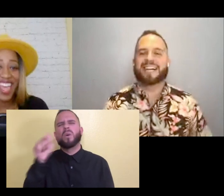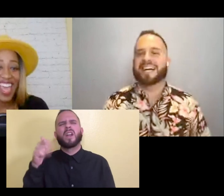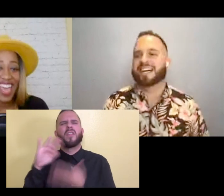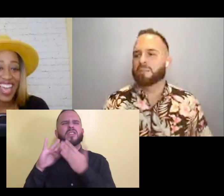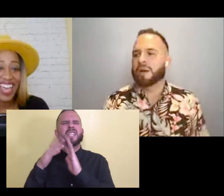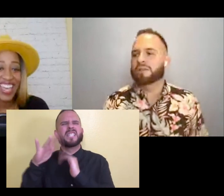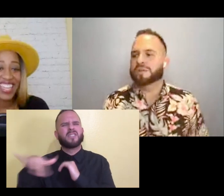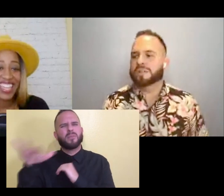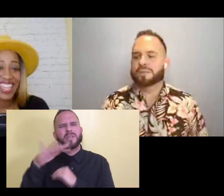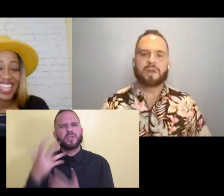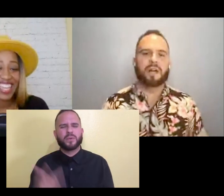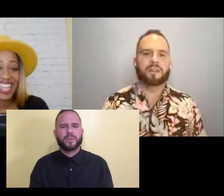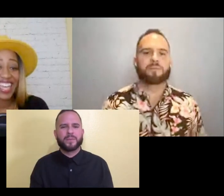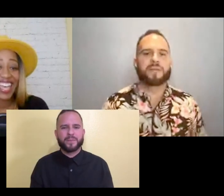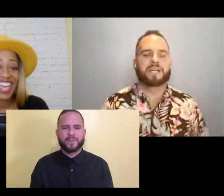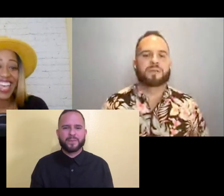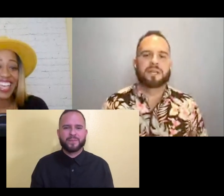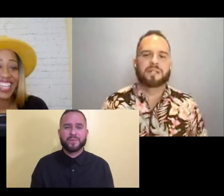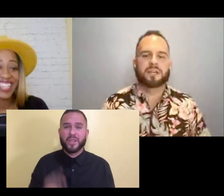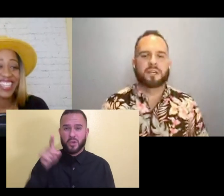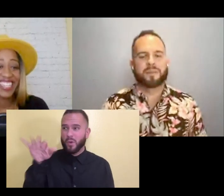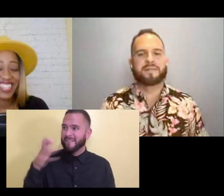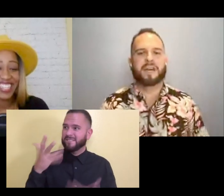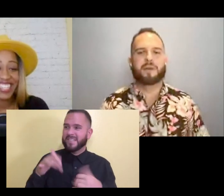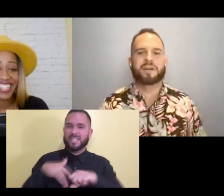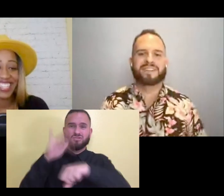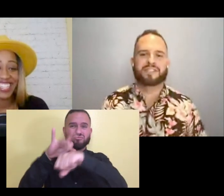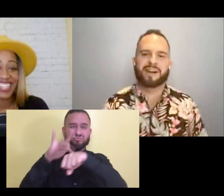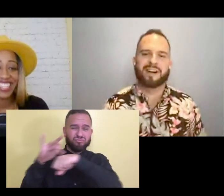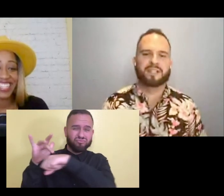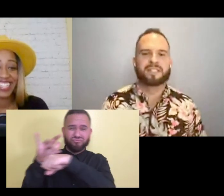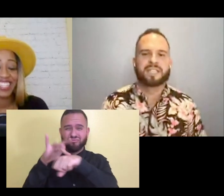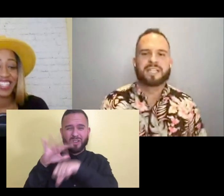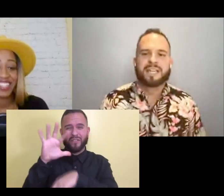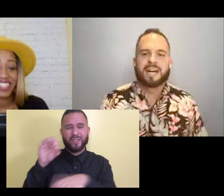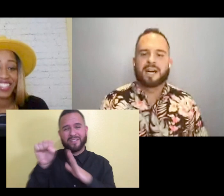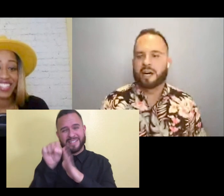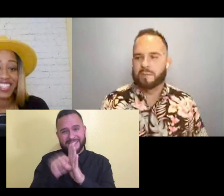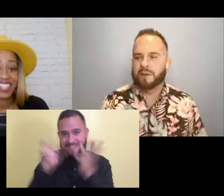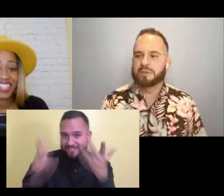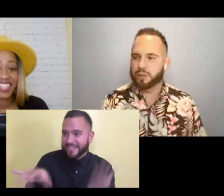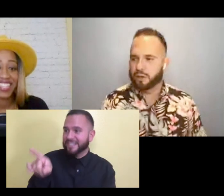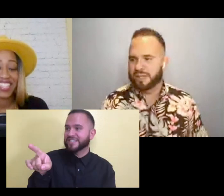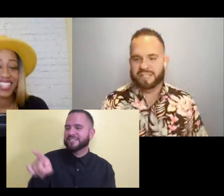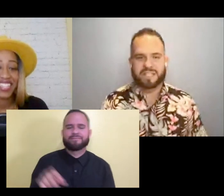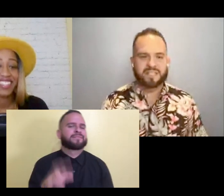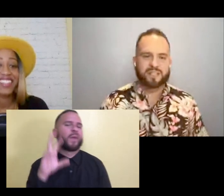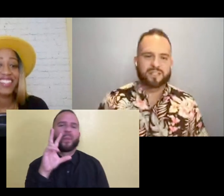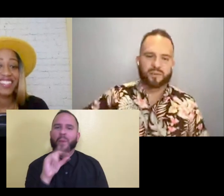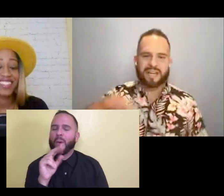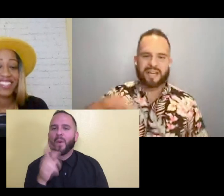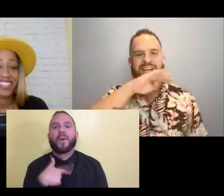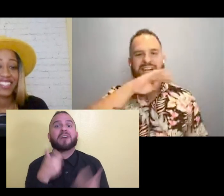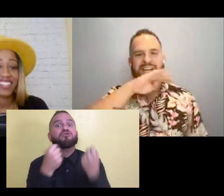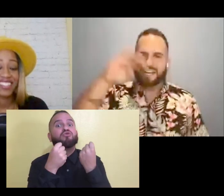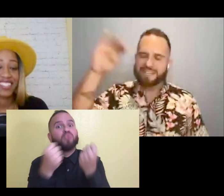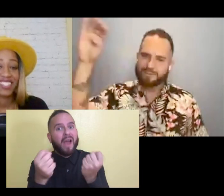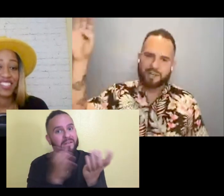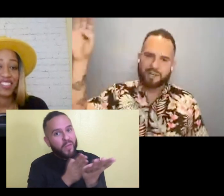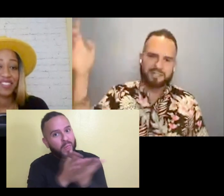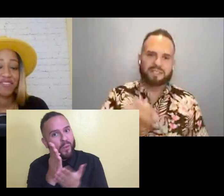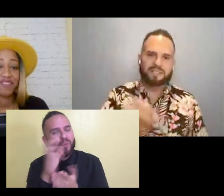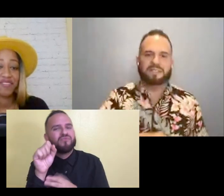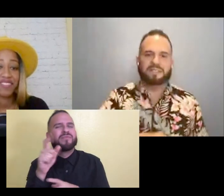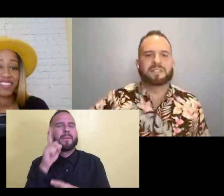have not. I've driven through a lot of them because when I was younger, me and my family went over to Chicago, and we drove out there, so right there, like